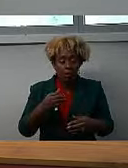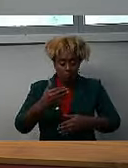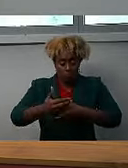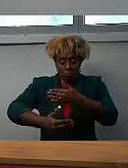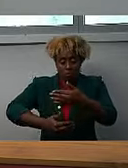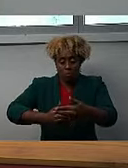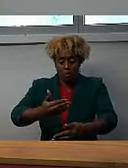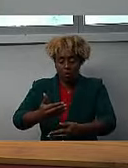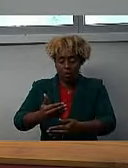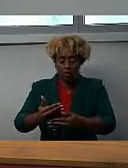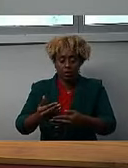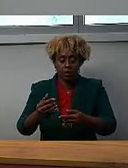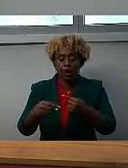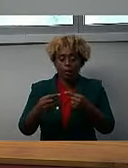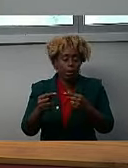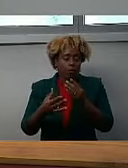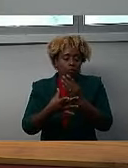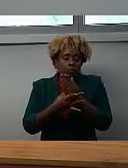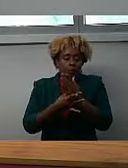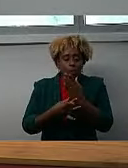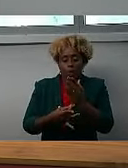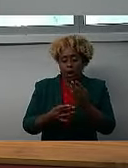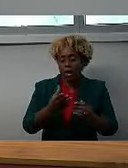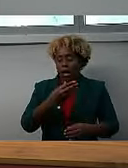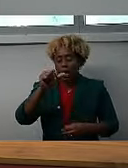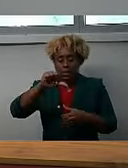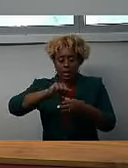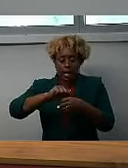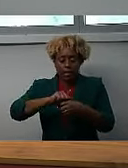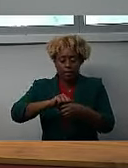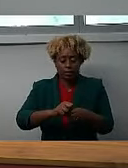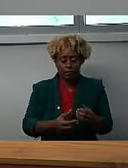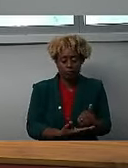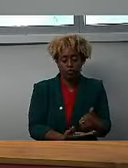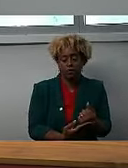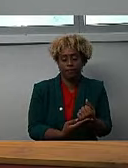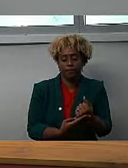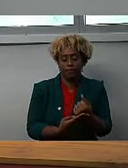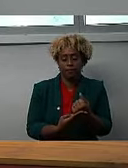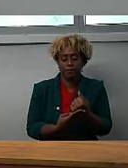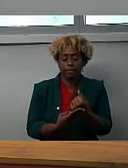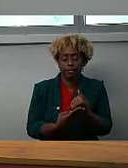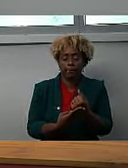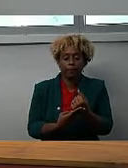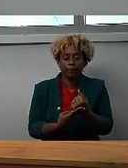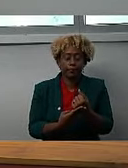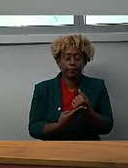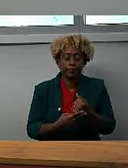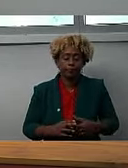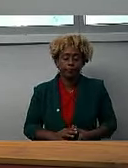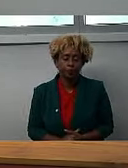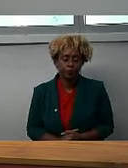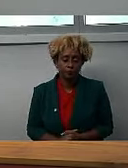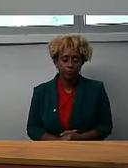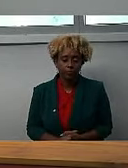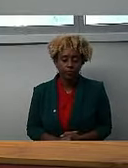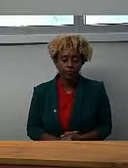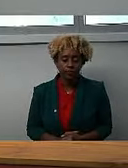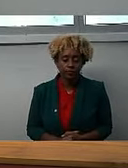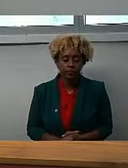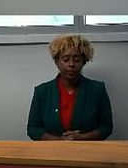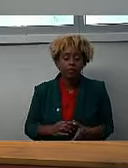in relation to its oil and gas reserves. Madam President, Mr. Speaker,